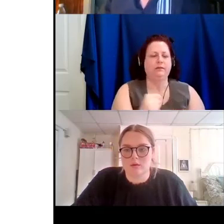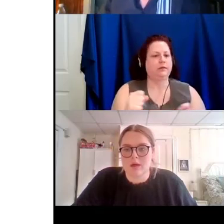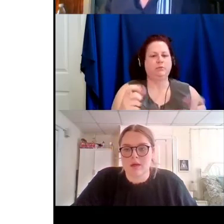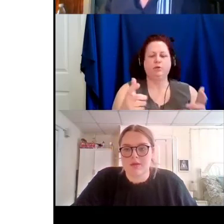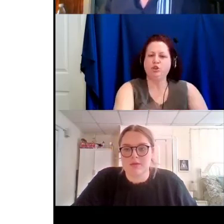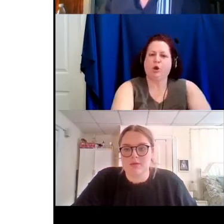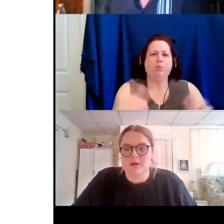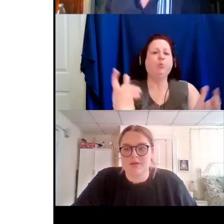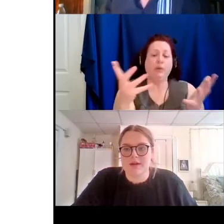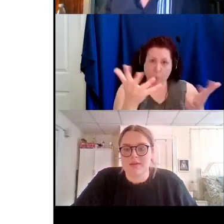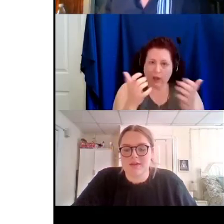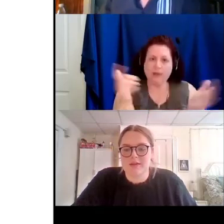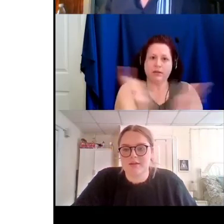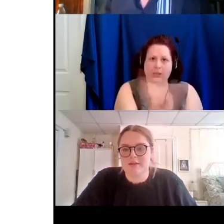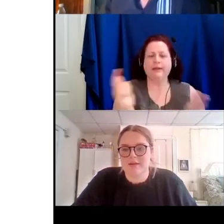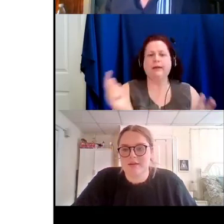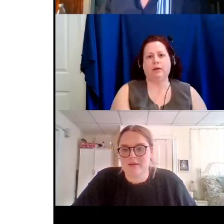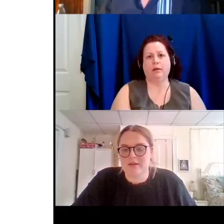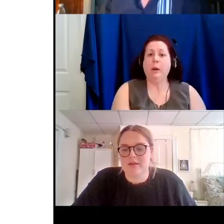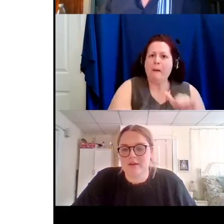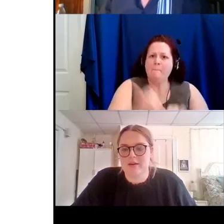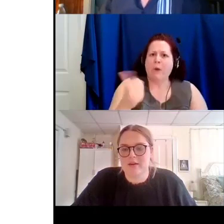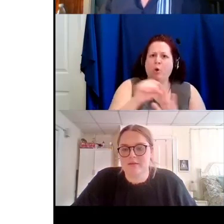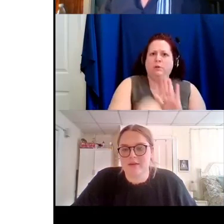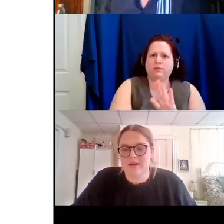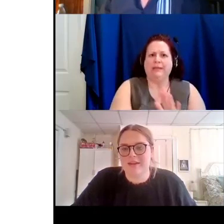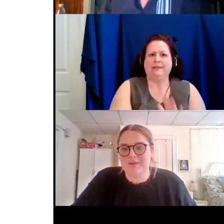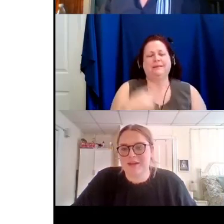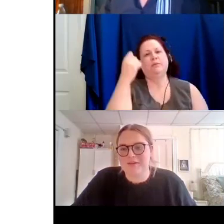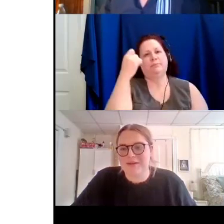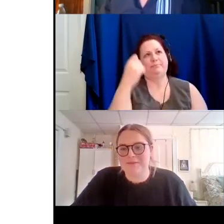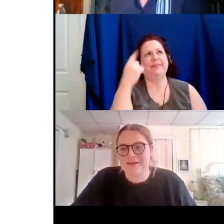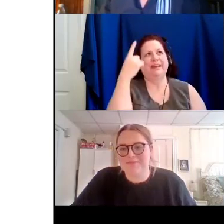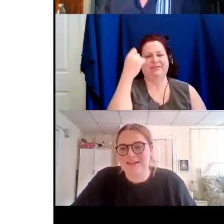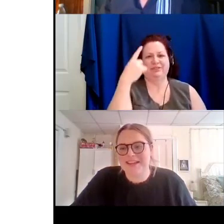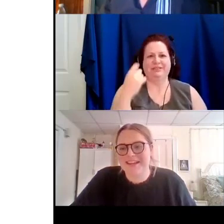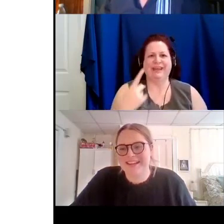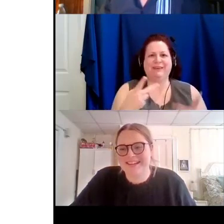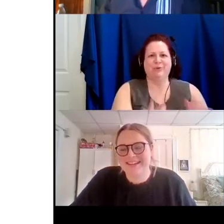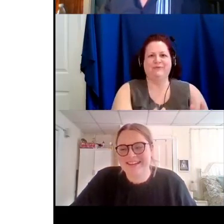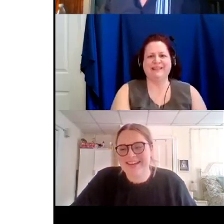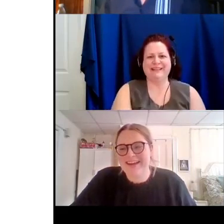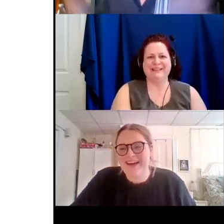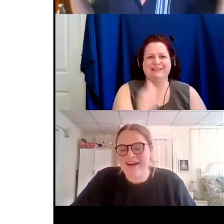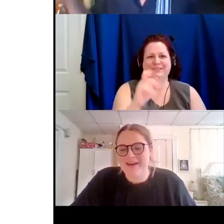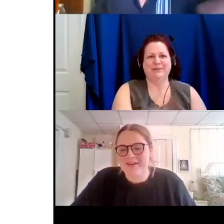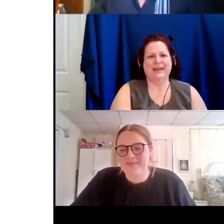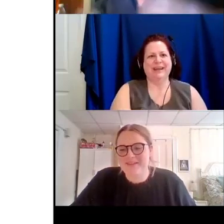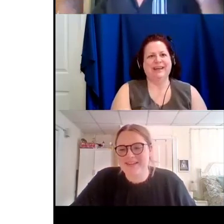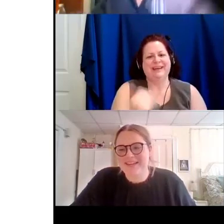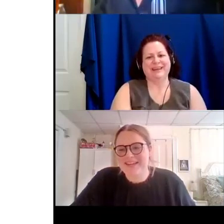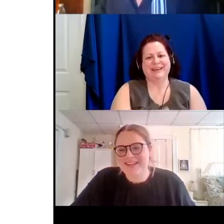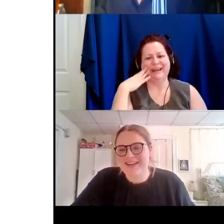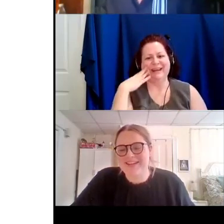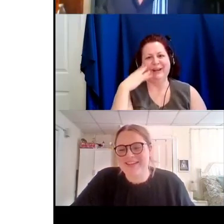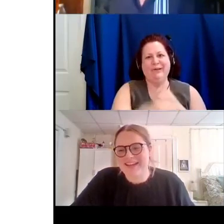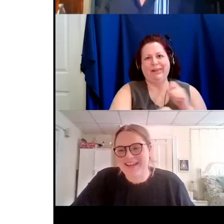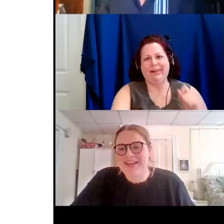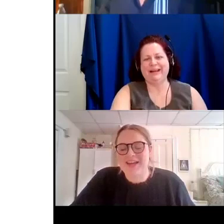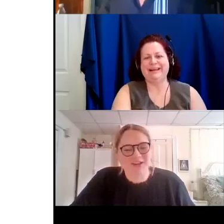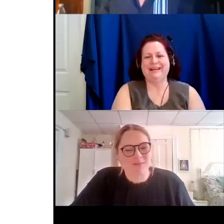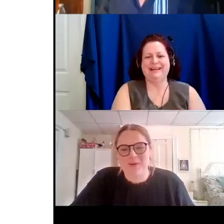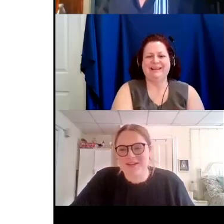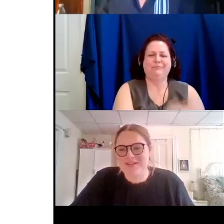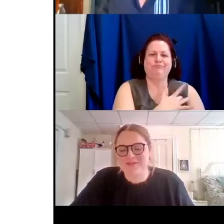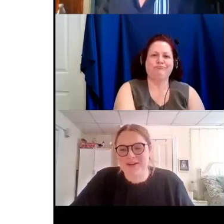allowable. Most of the Walter, states in the United States. We are all done. I understand. I think we got to wrap it up. Okay. Again, I know I have a tendency